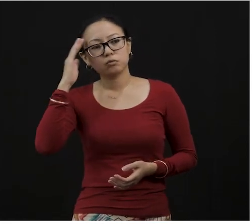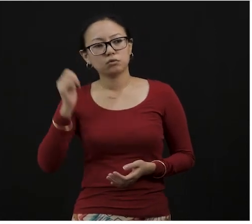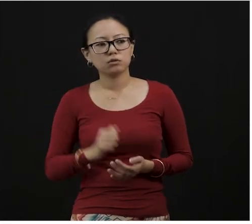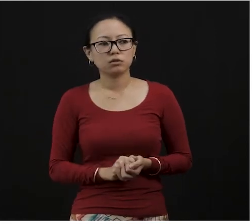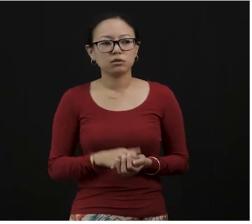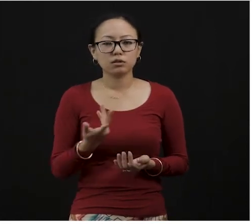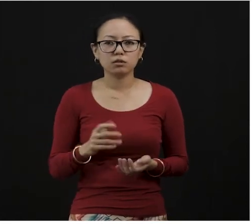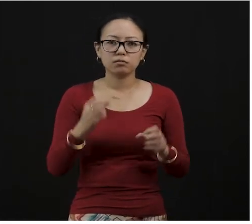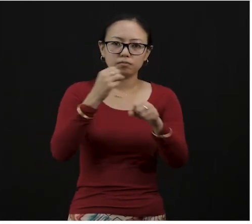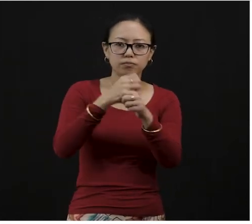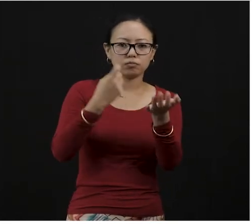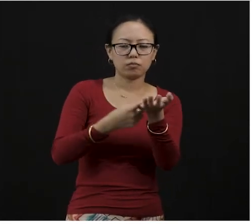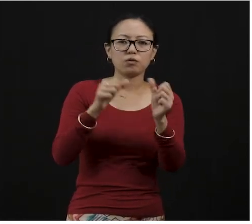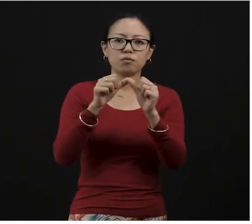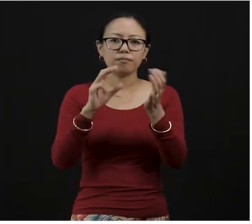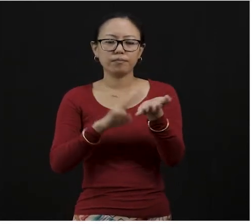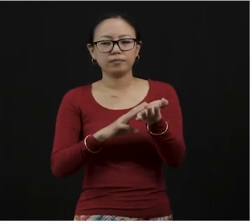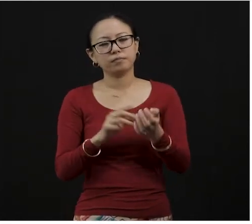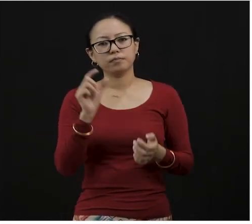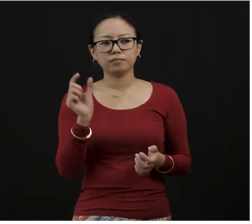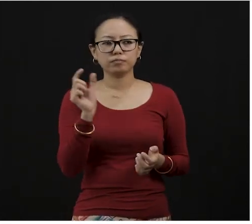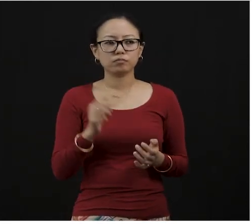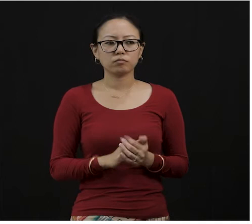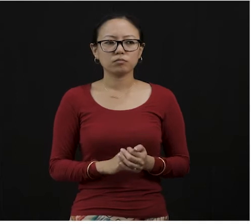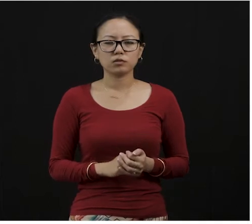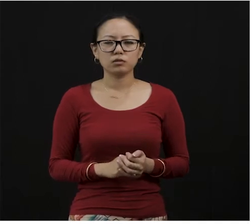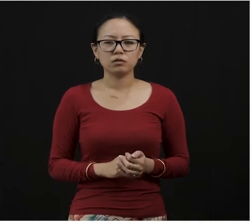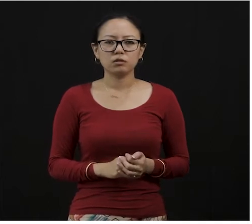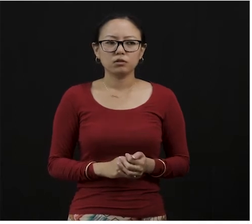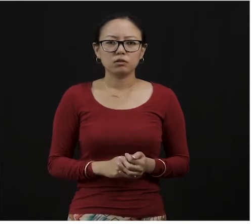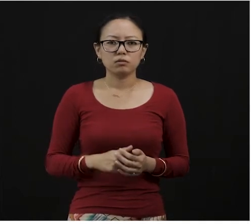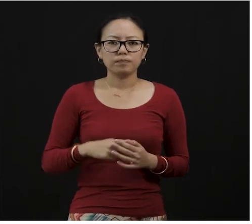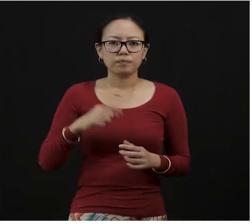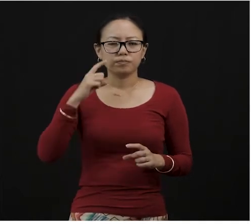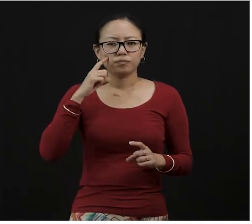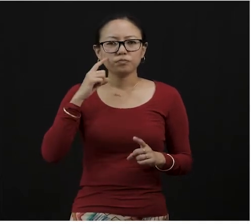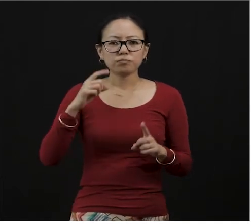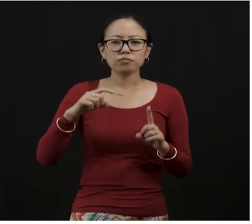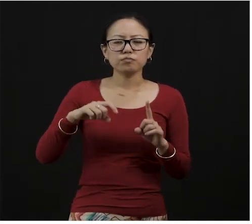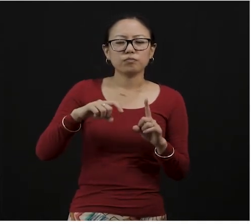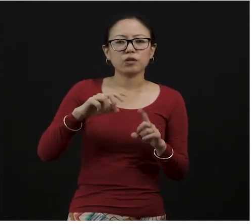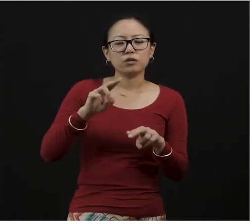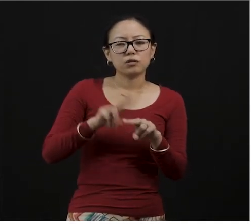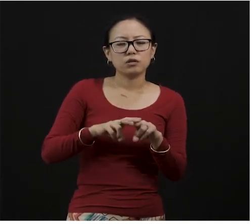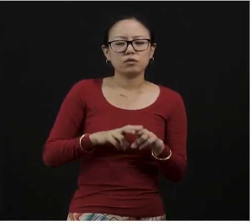5 gram, and kilogram, when do you use this kilogram? You use this kilogram when you want to measure a heavy